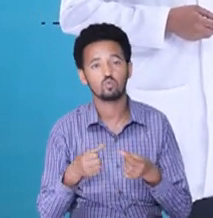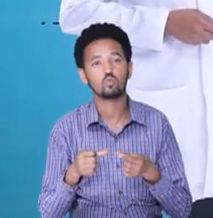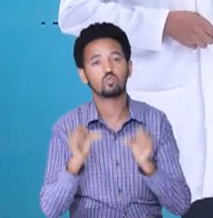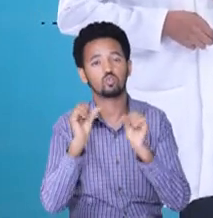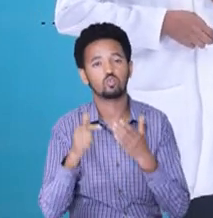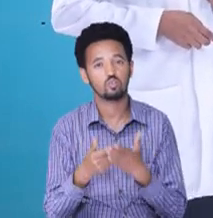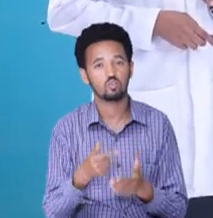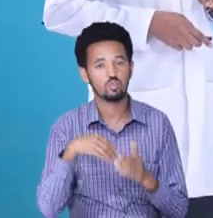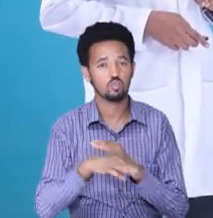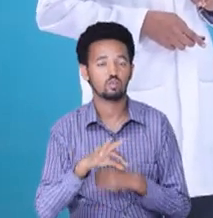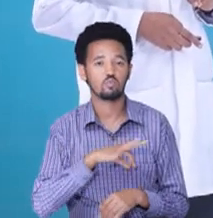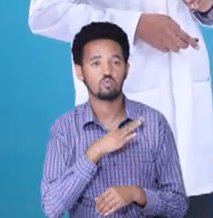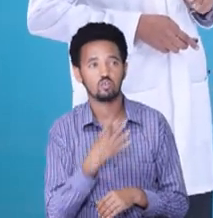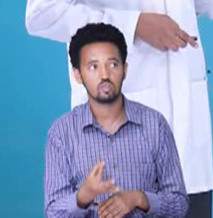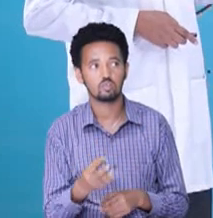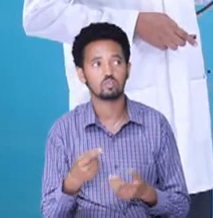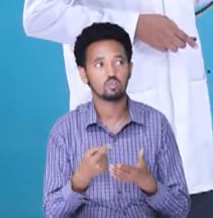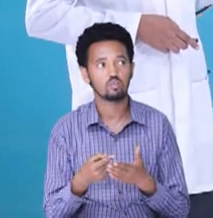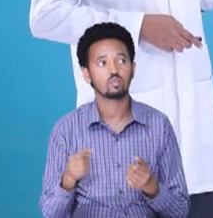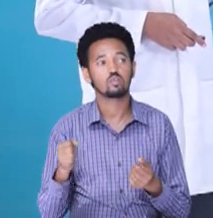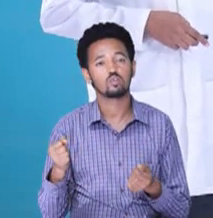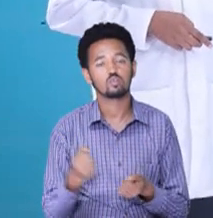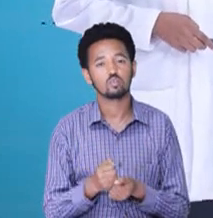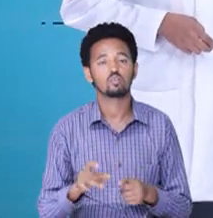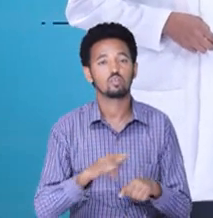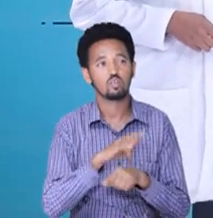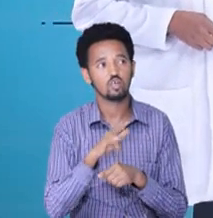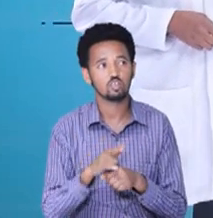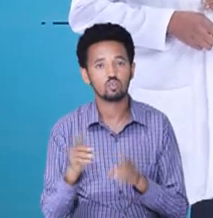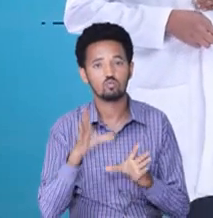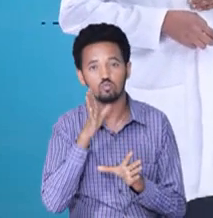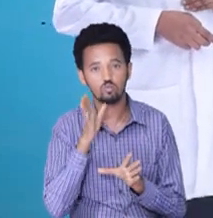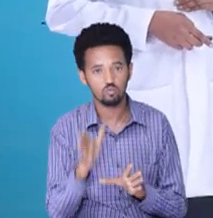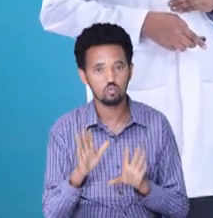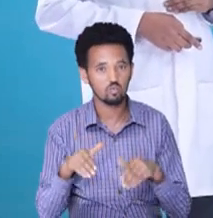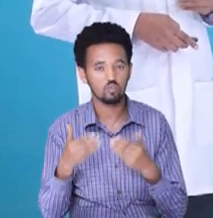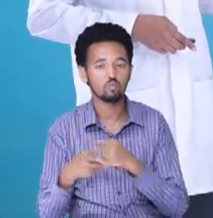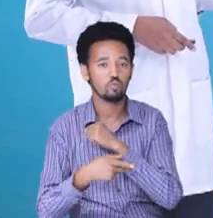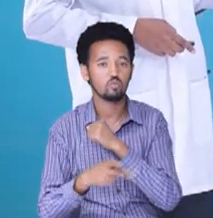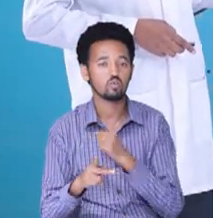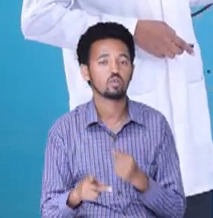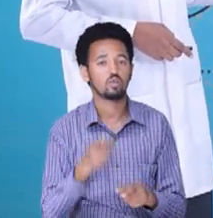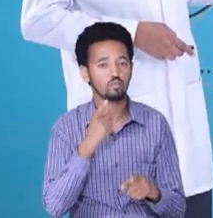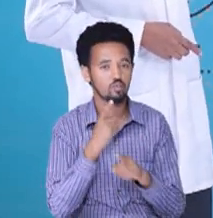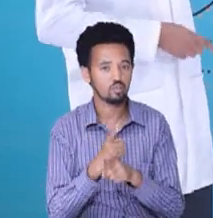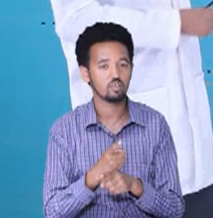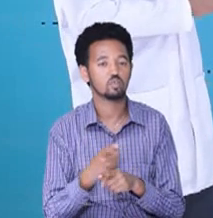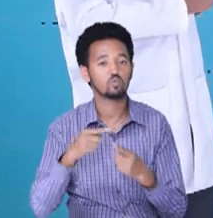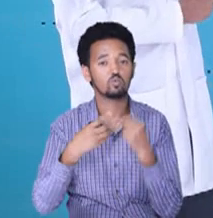in the French overseas territories. The National Assembly did not give political right to the